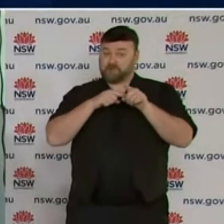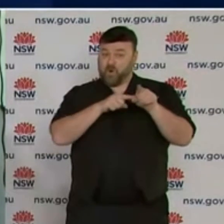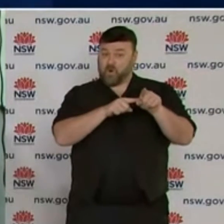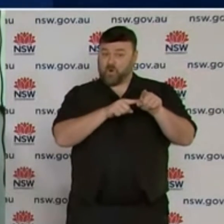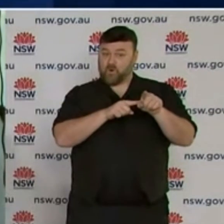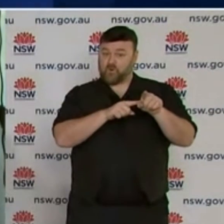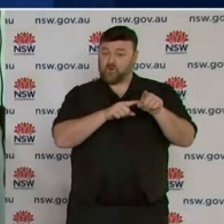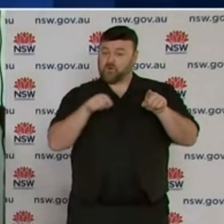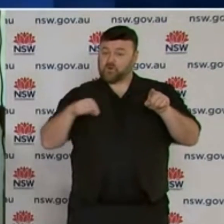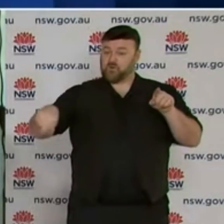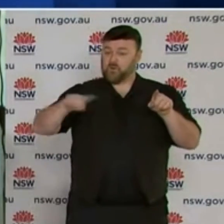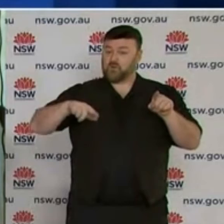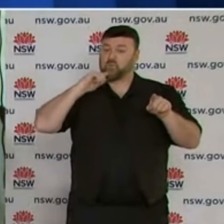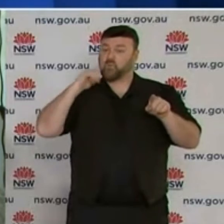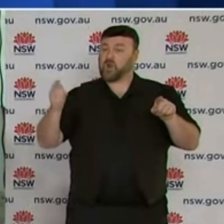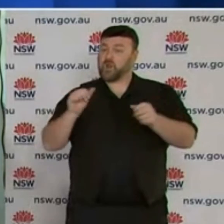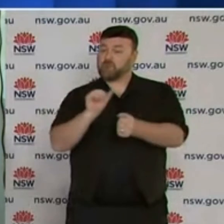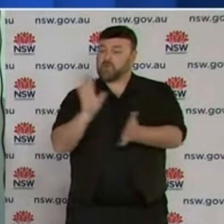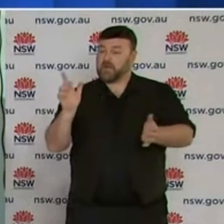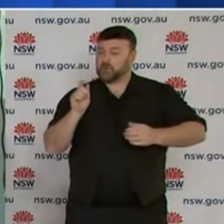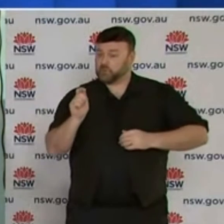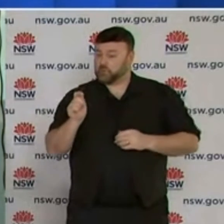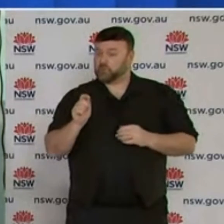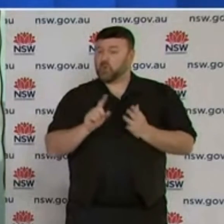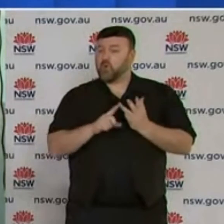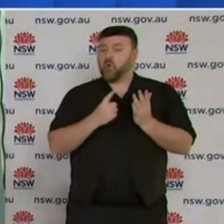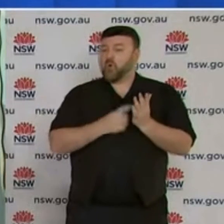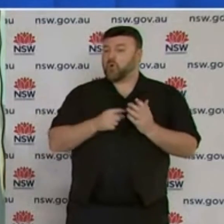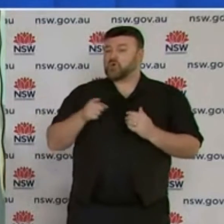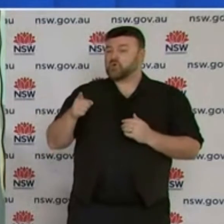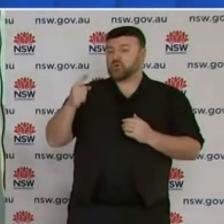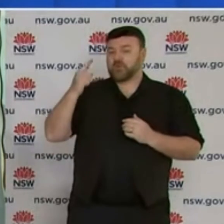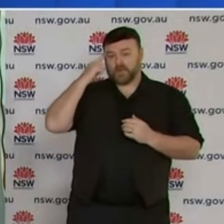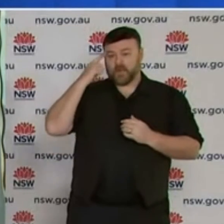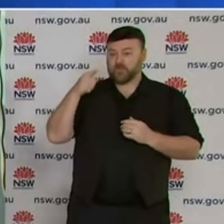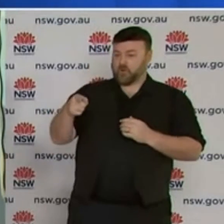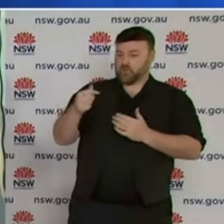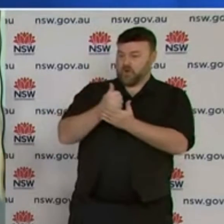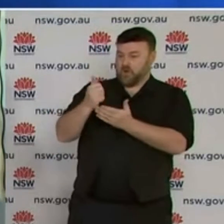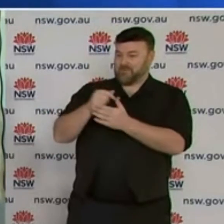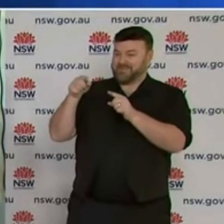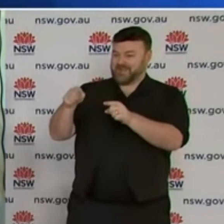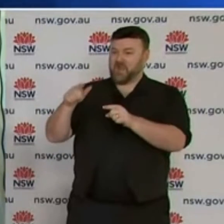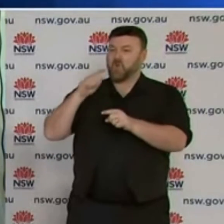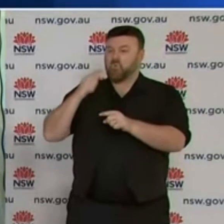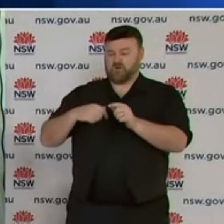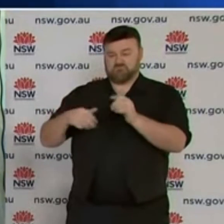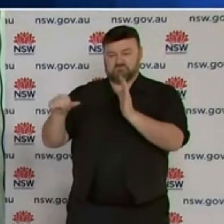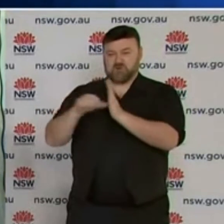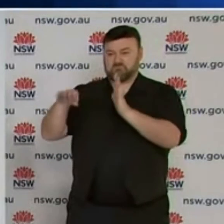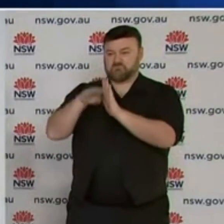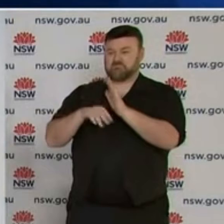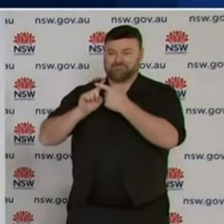areas coming out of lockdown with everyone else, or would you anticipate with the case numbers where they are putting those tougher measures on